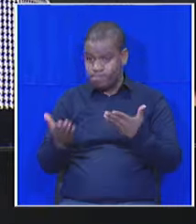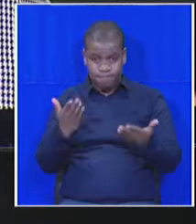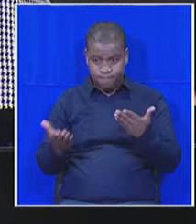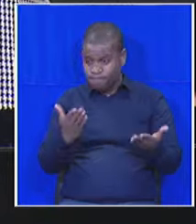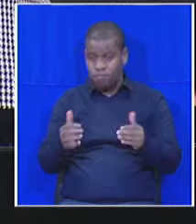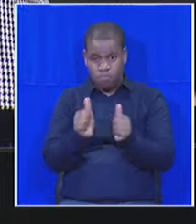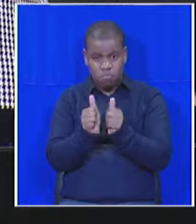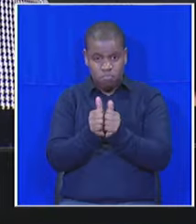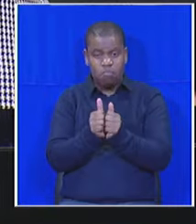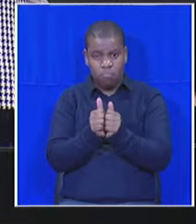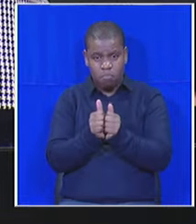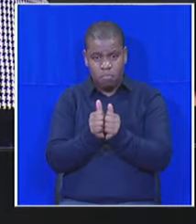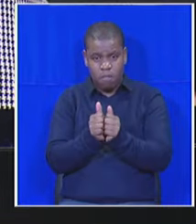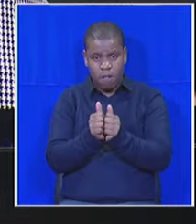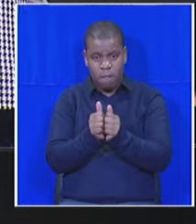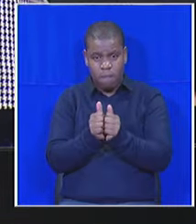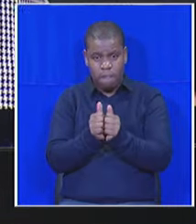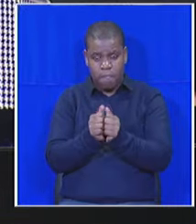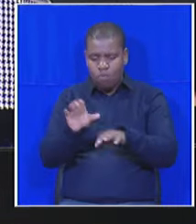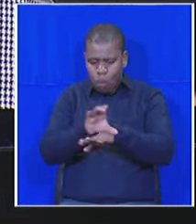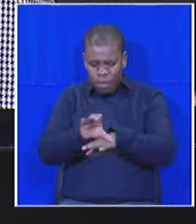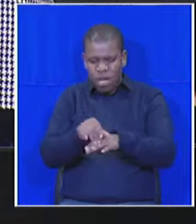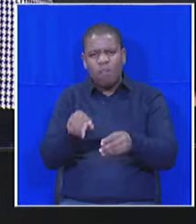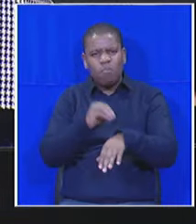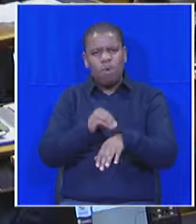No. Thank you. Honorable member, any ANC?